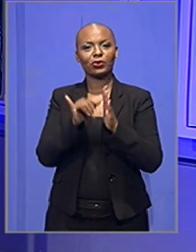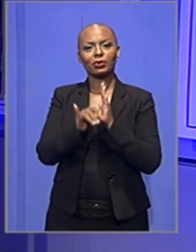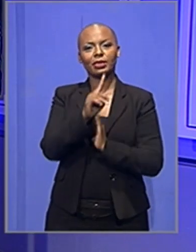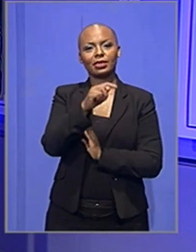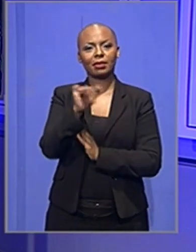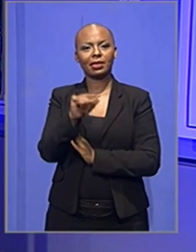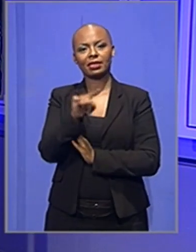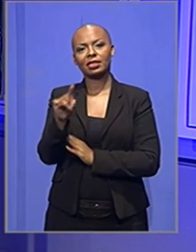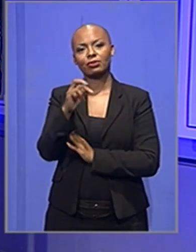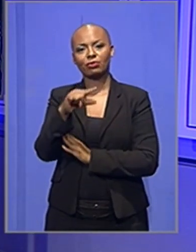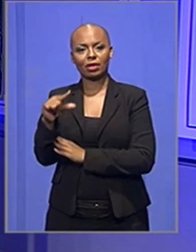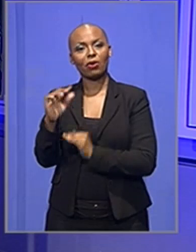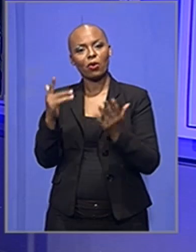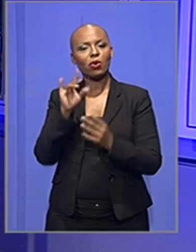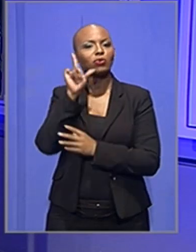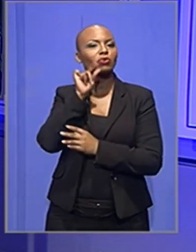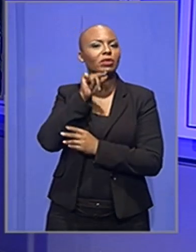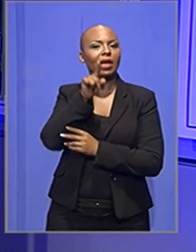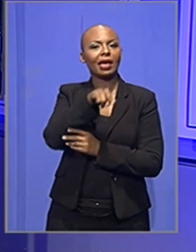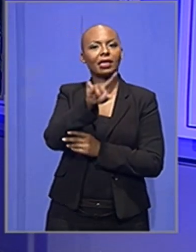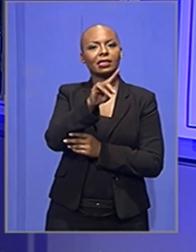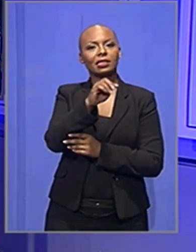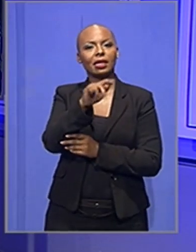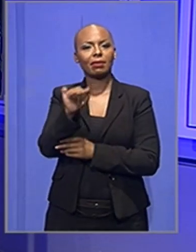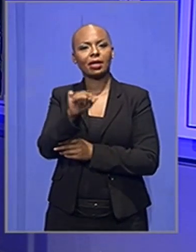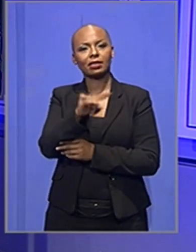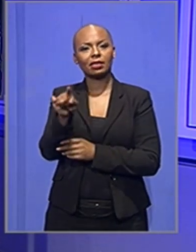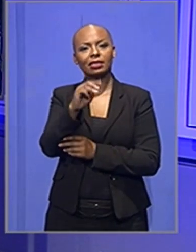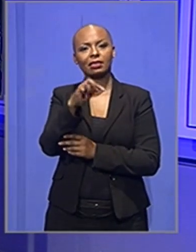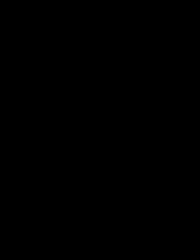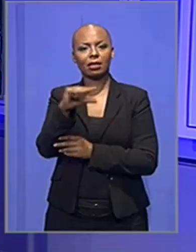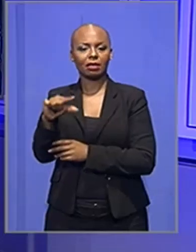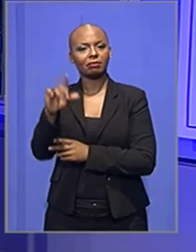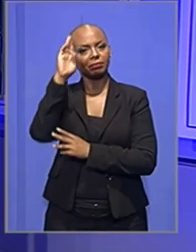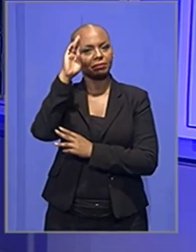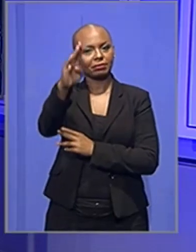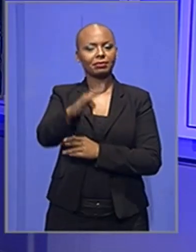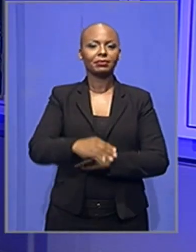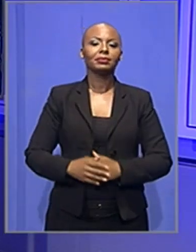ditaba-dikgang athe ho Twitter teng o ka re fumana ka ditaba_dikgang.